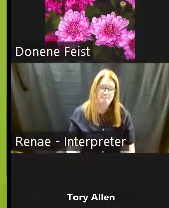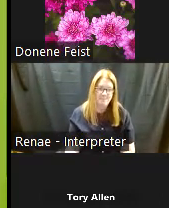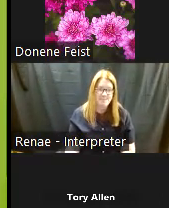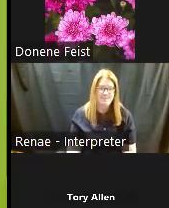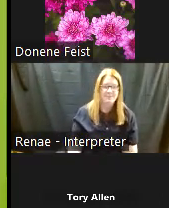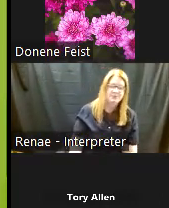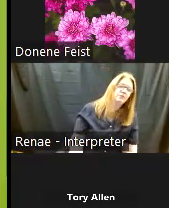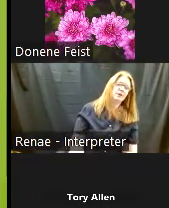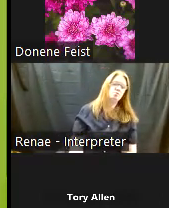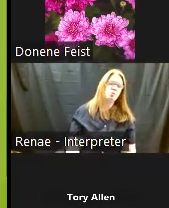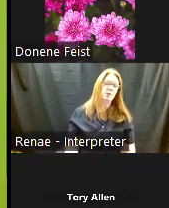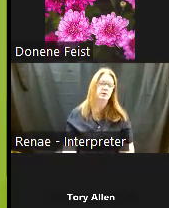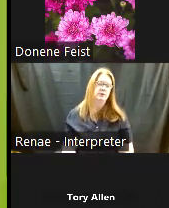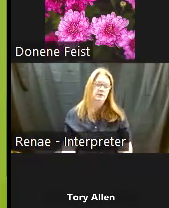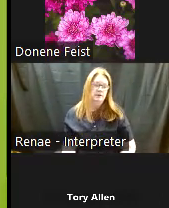Next.